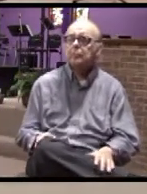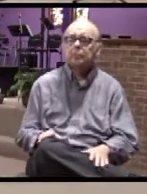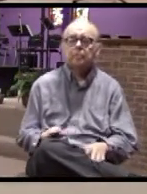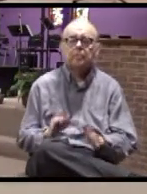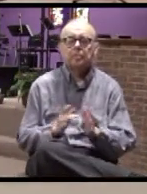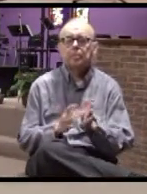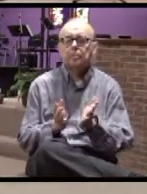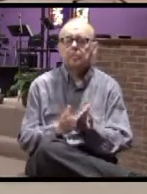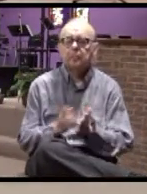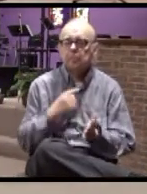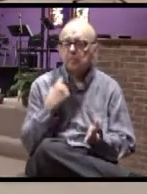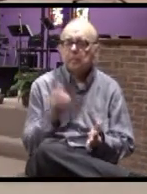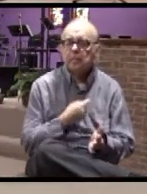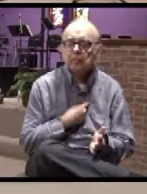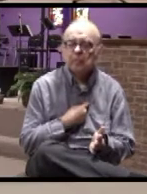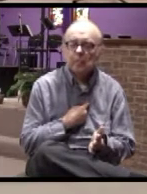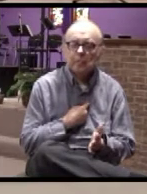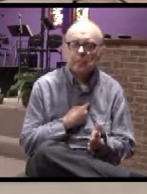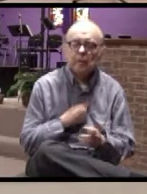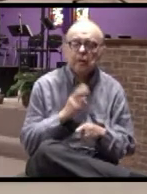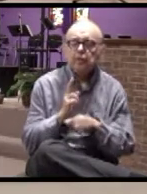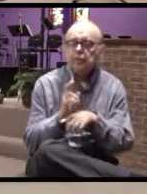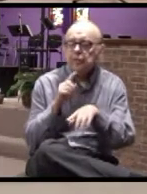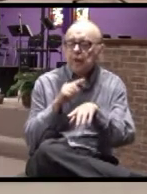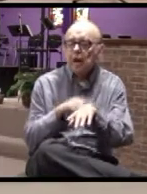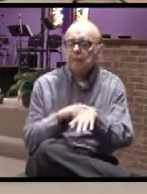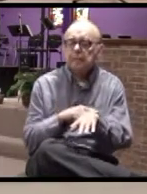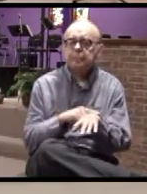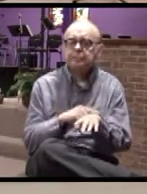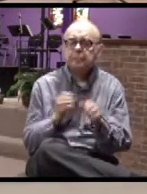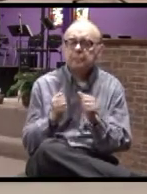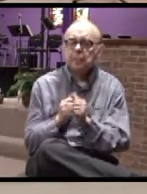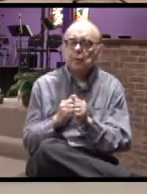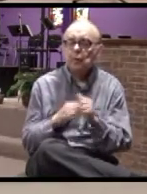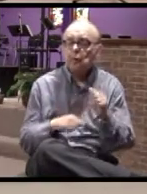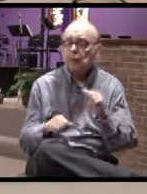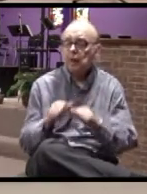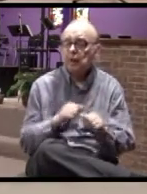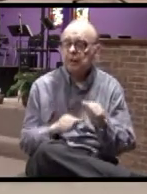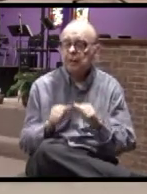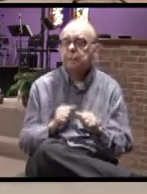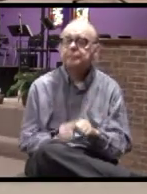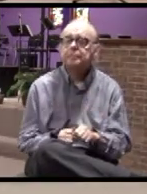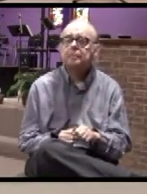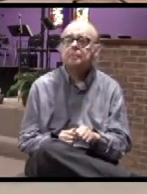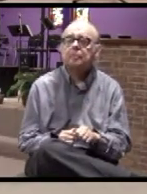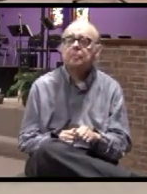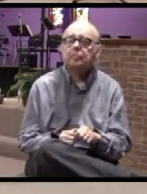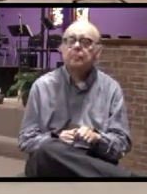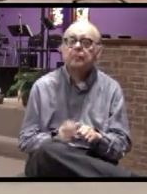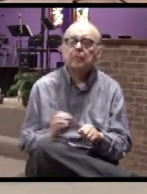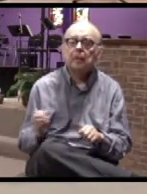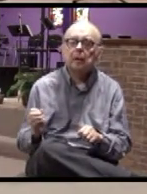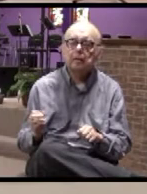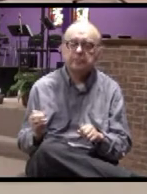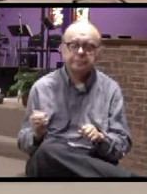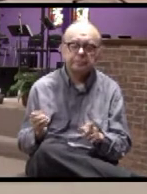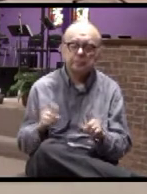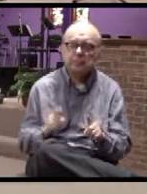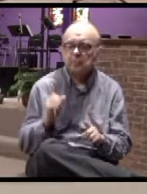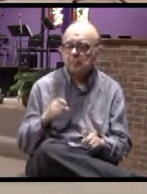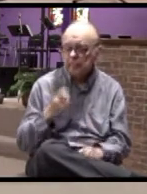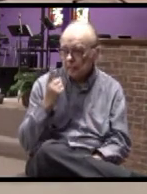The Bible tells us to spend time with each other. And so what we